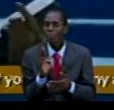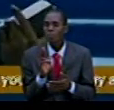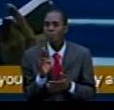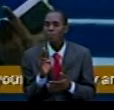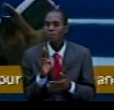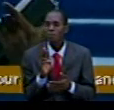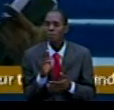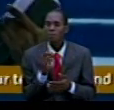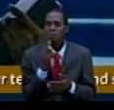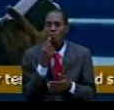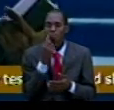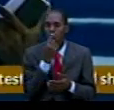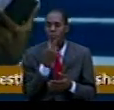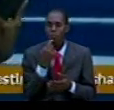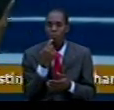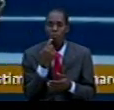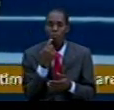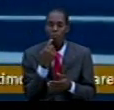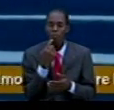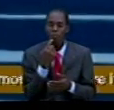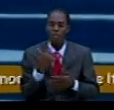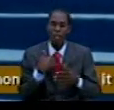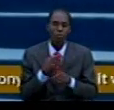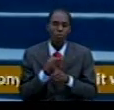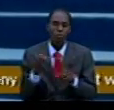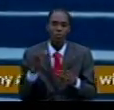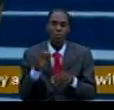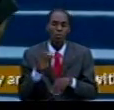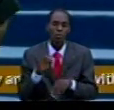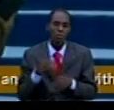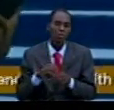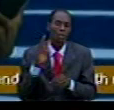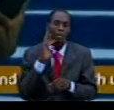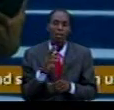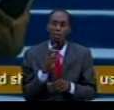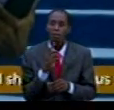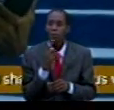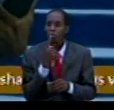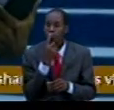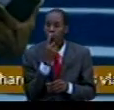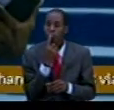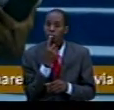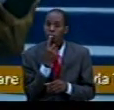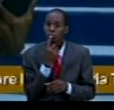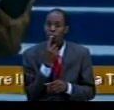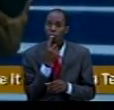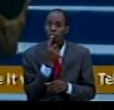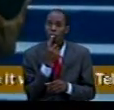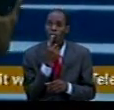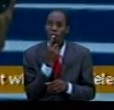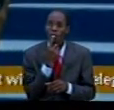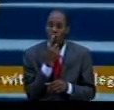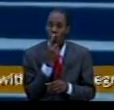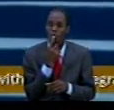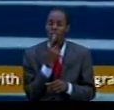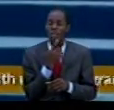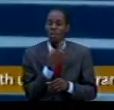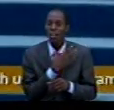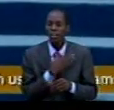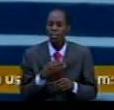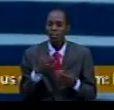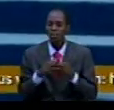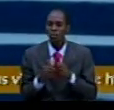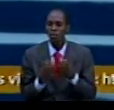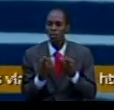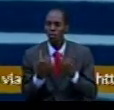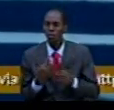I have injury on my lips. And along the line, the thing went off. And since then, it will come and it will go. It will come and it